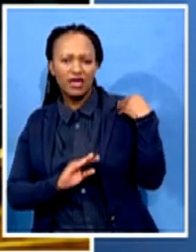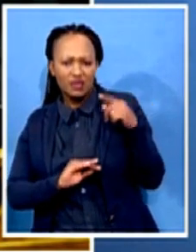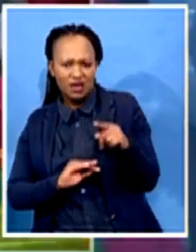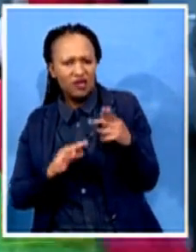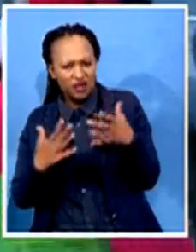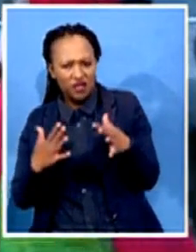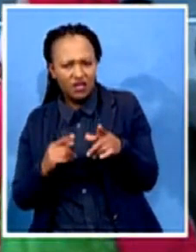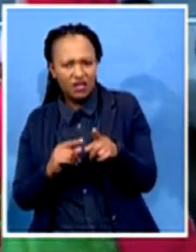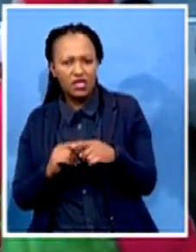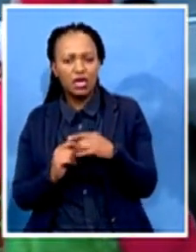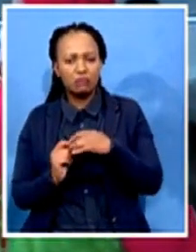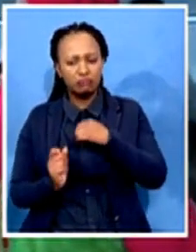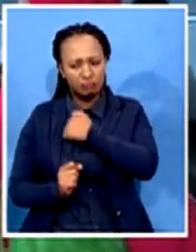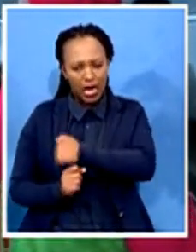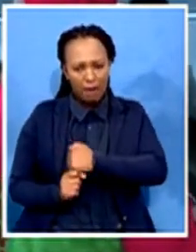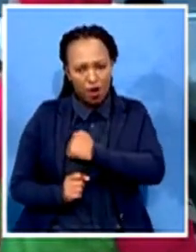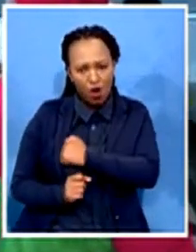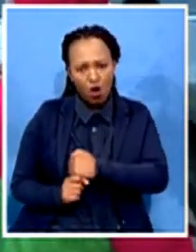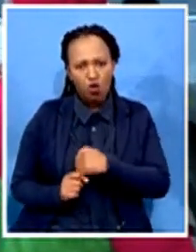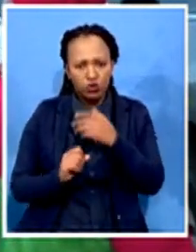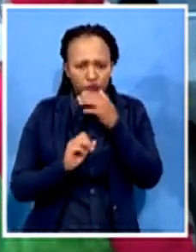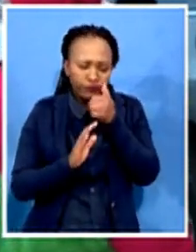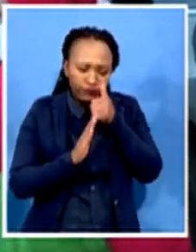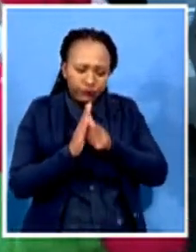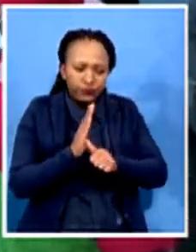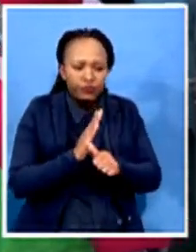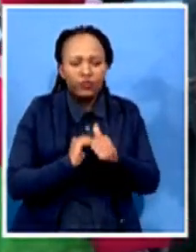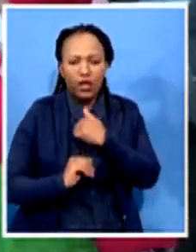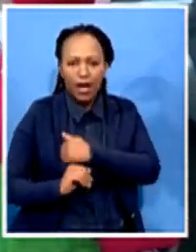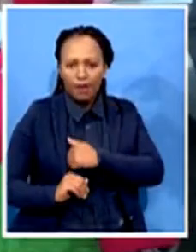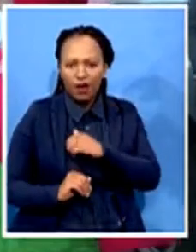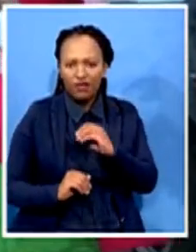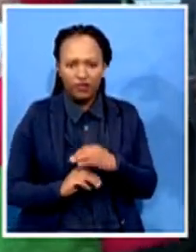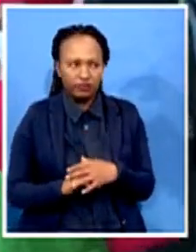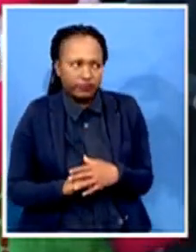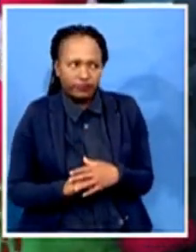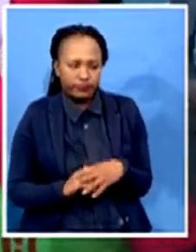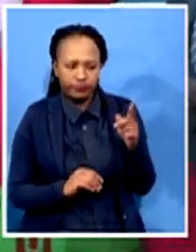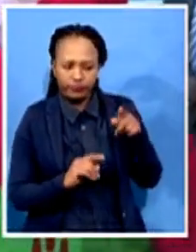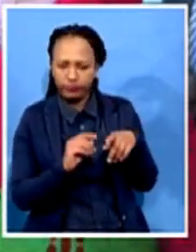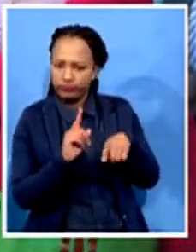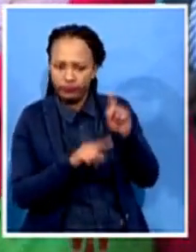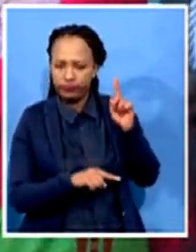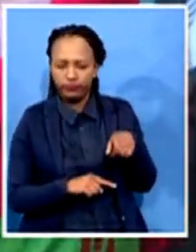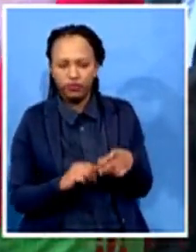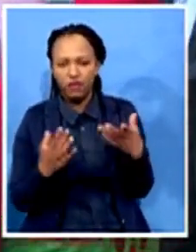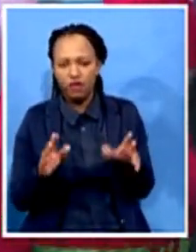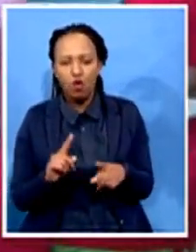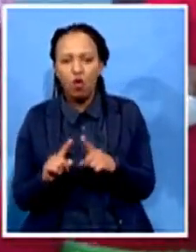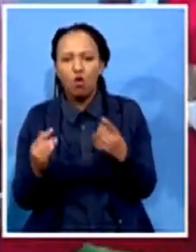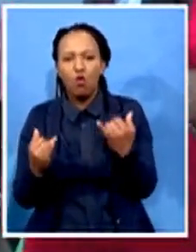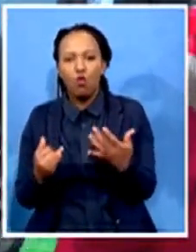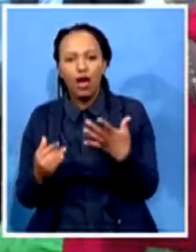humbling itself before the nation has been thrown out the window. There is no sense of taking responsibility,